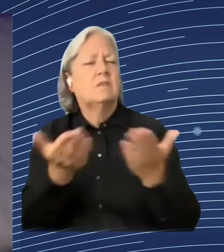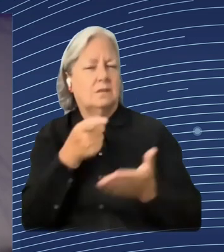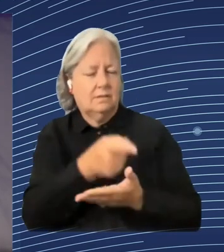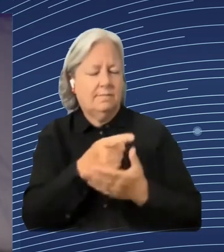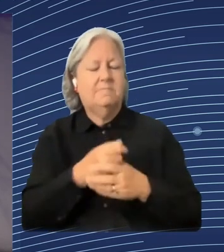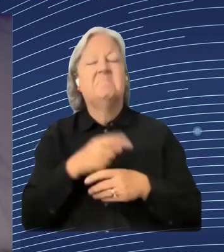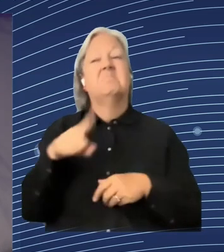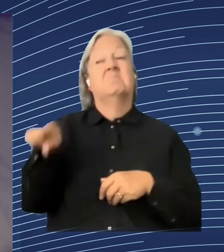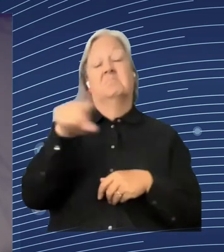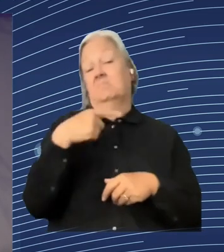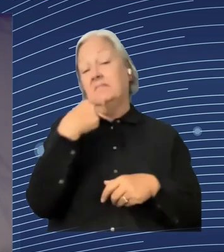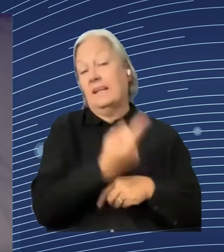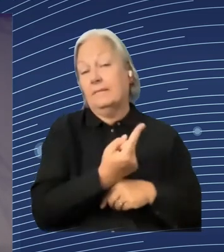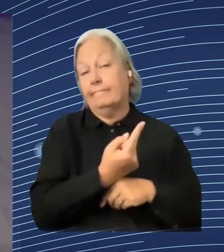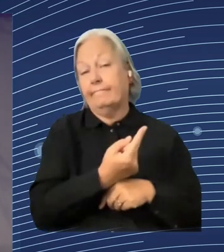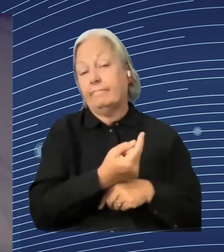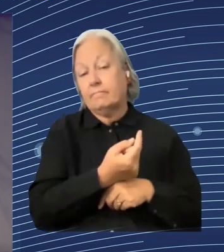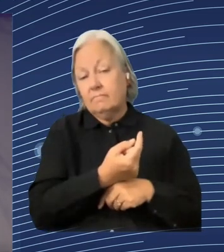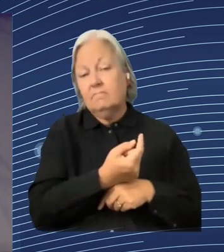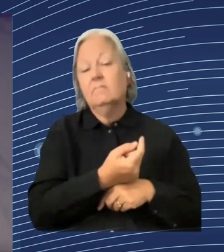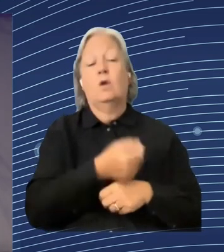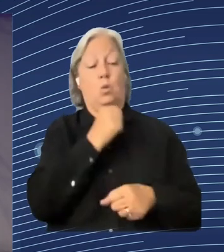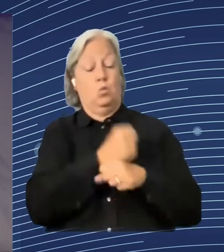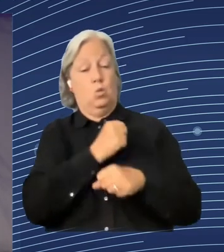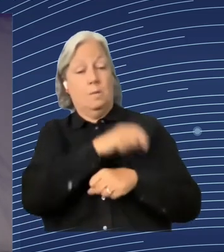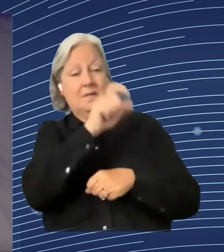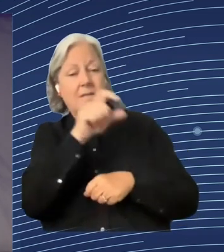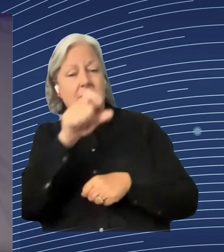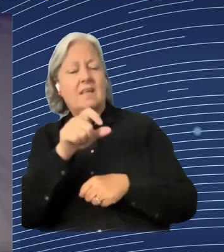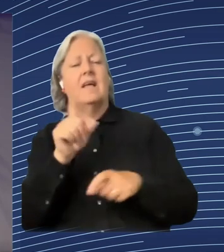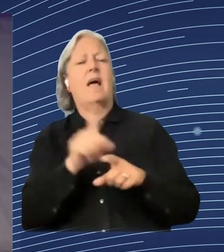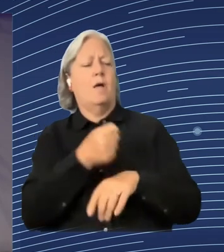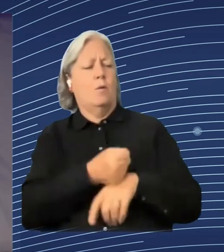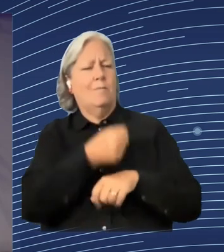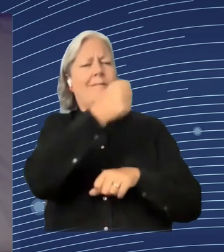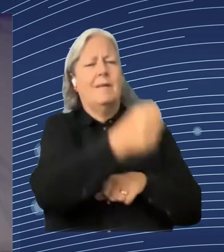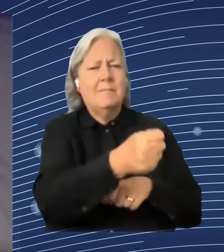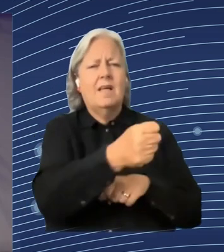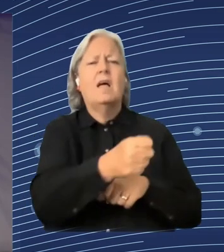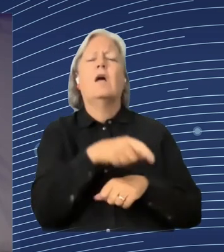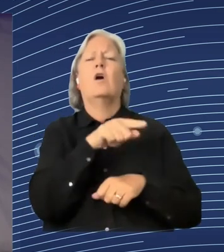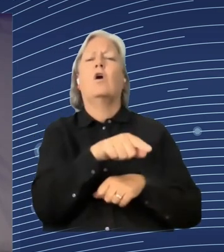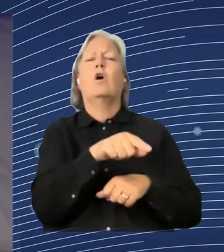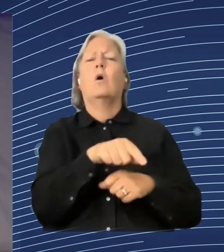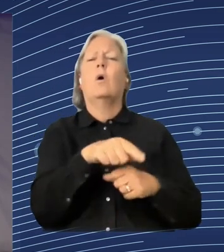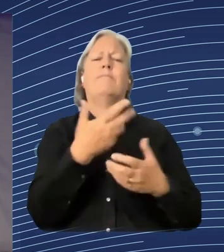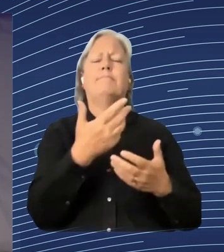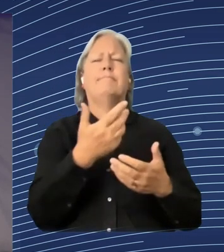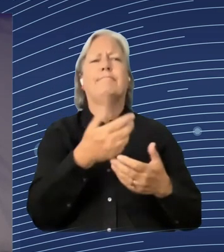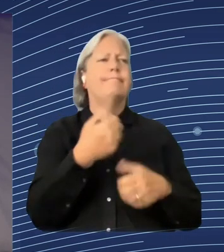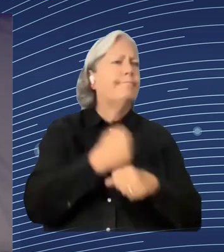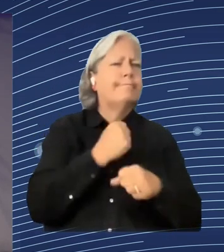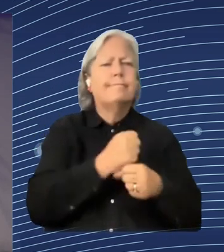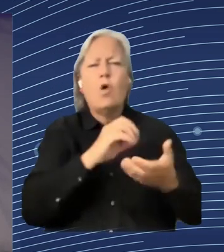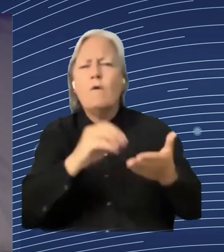that workers, for example, placement officers, those people I described in my presentation, there are people who